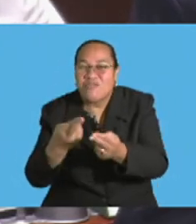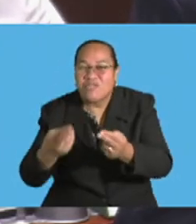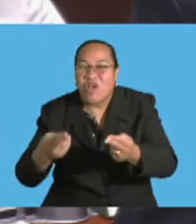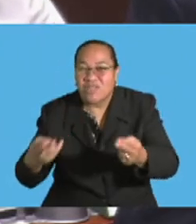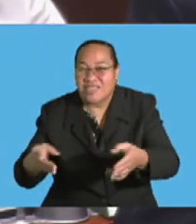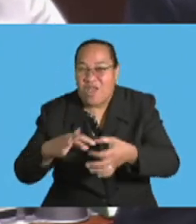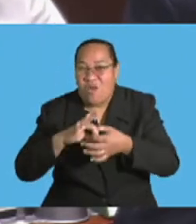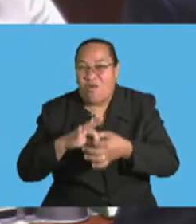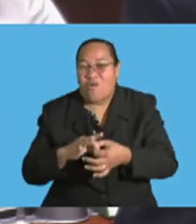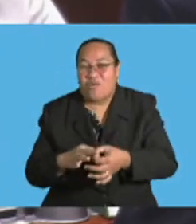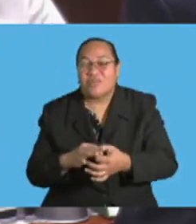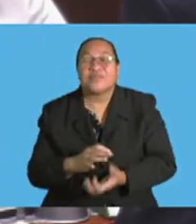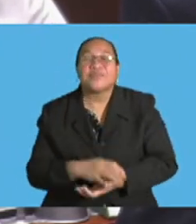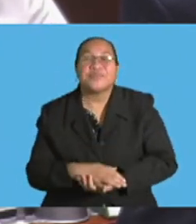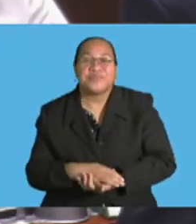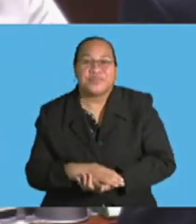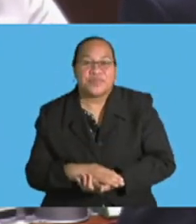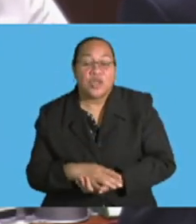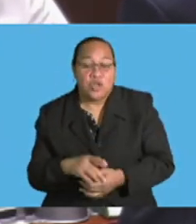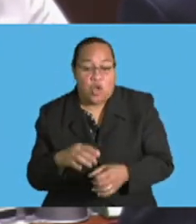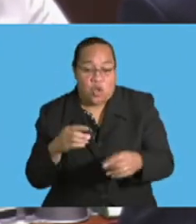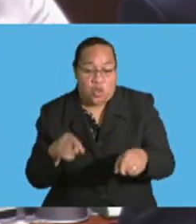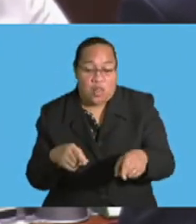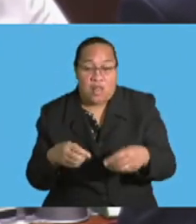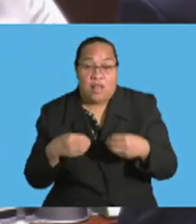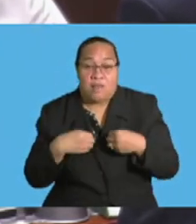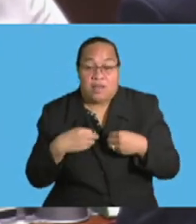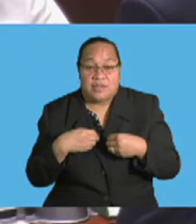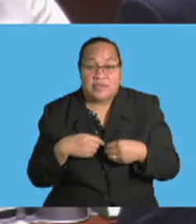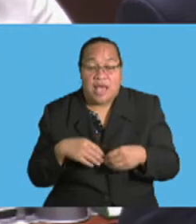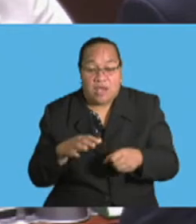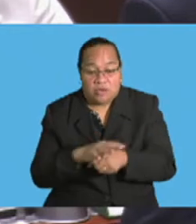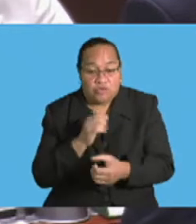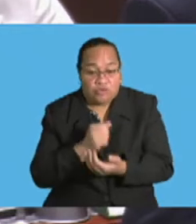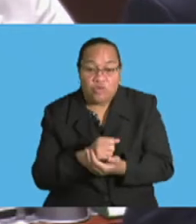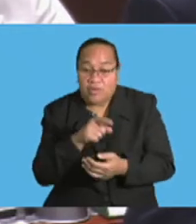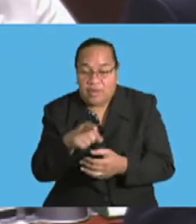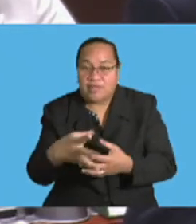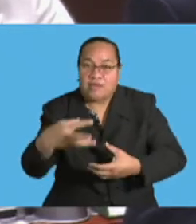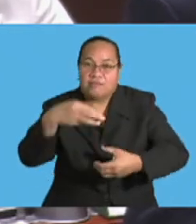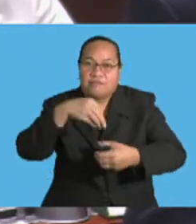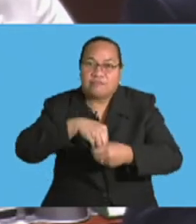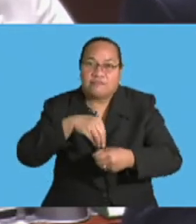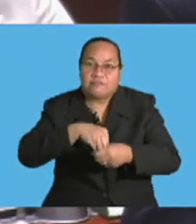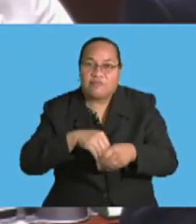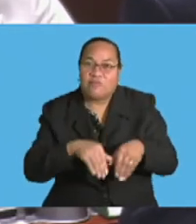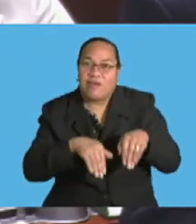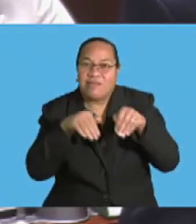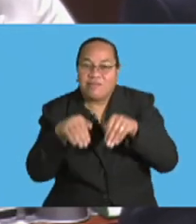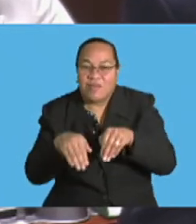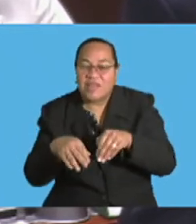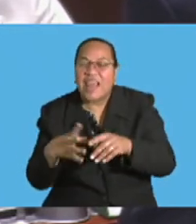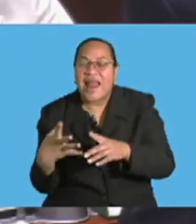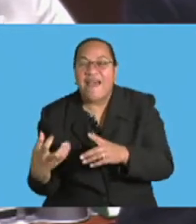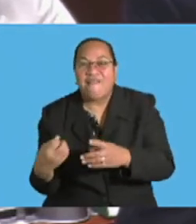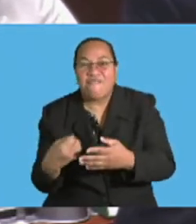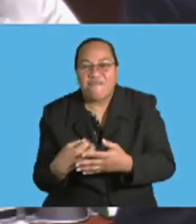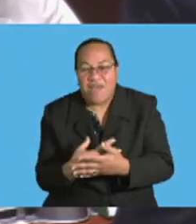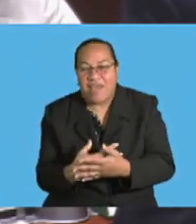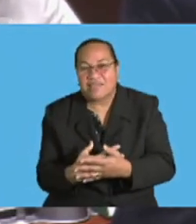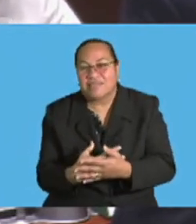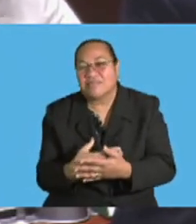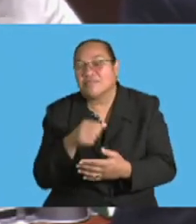The Council ensures the participation of iTaukei in the decision-making process that affects the resources and